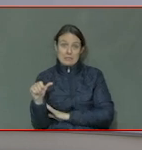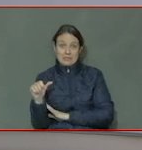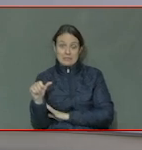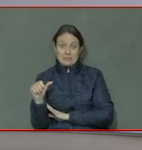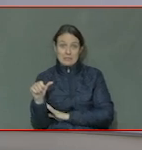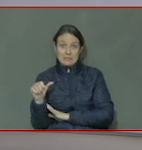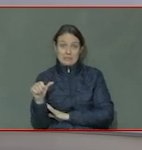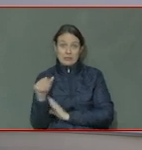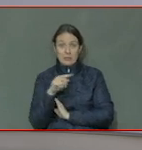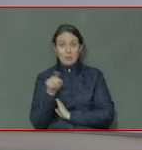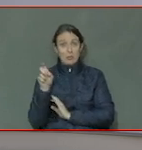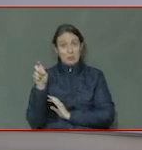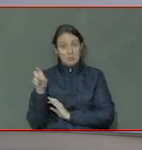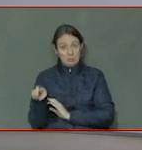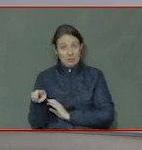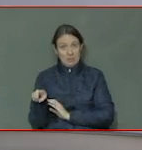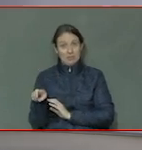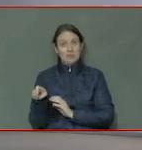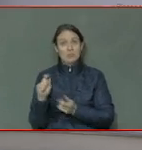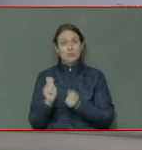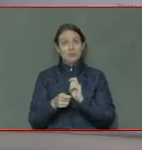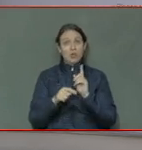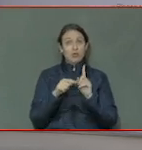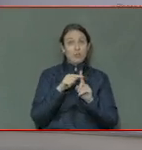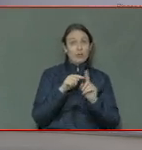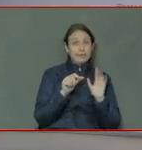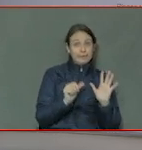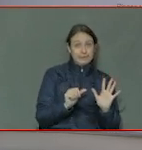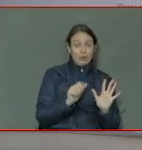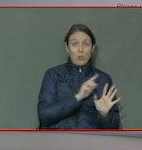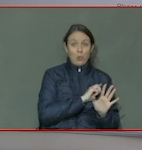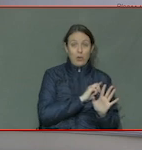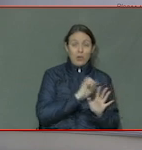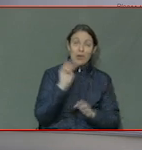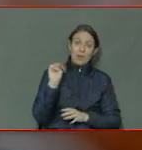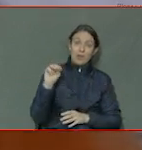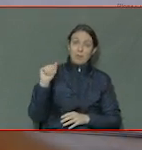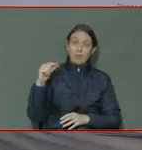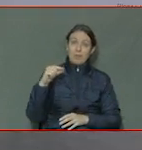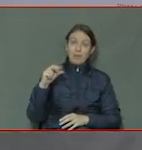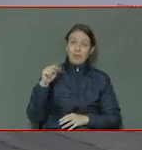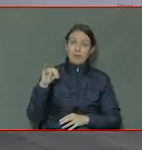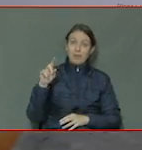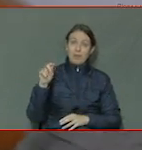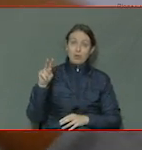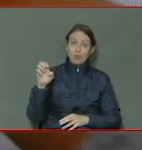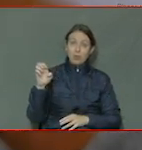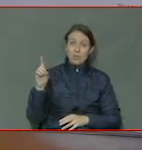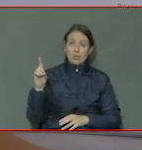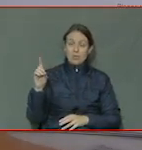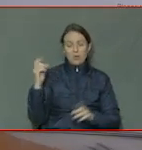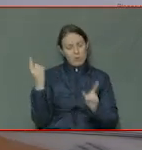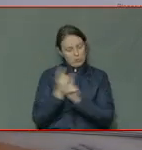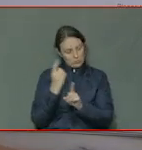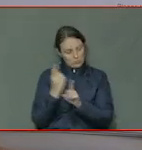must interpret it into +6 if they ask magnitude. Magnitude is always a